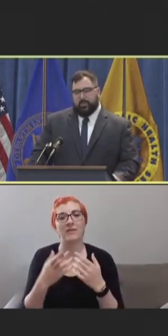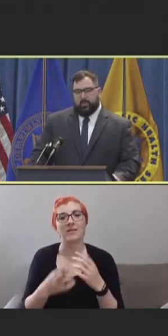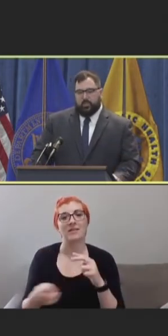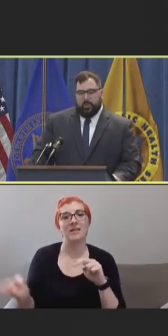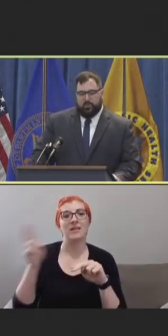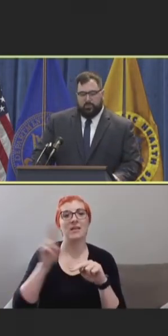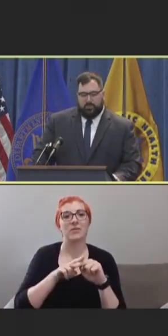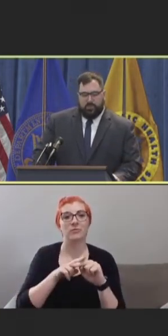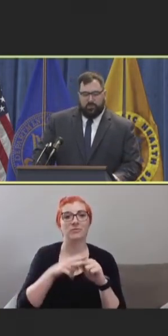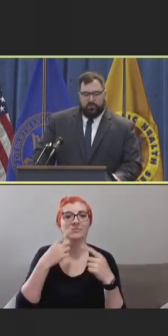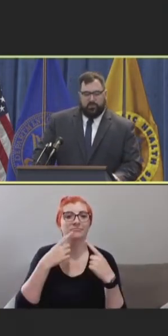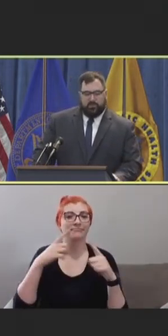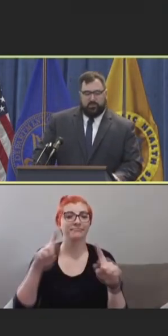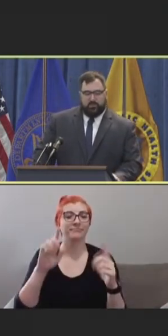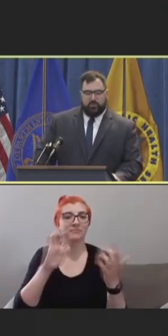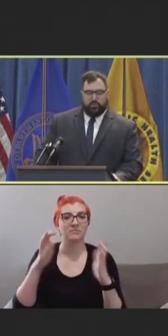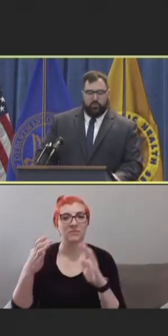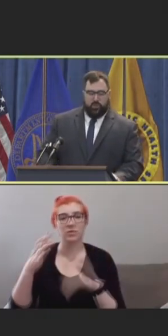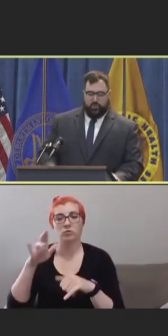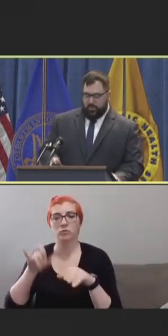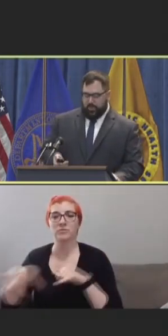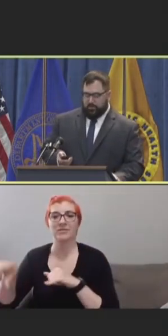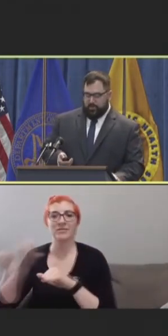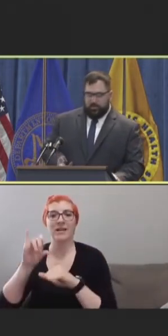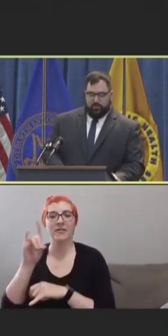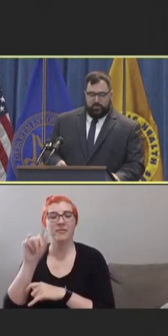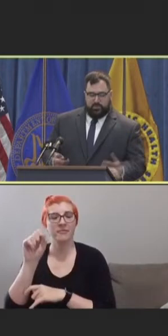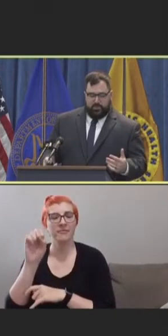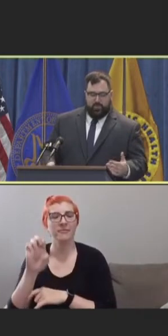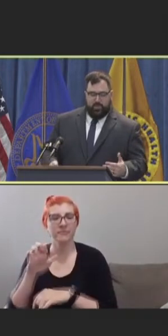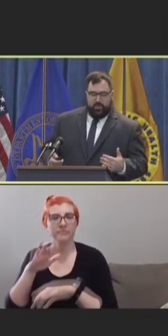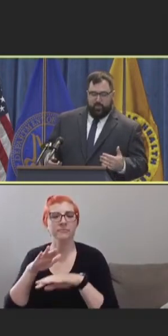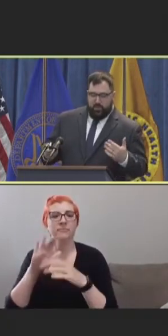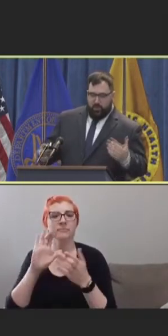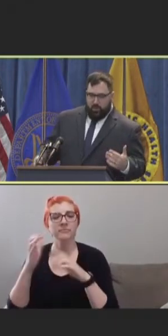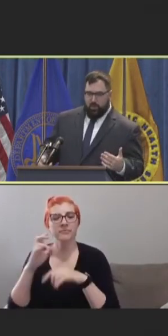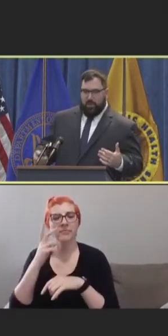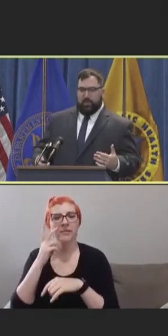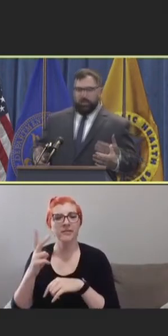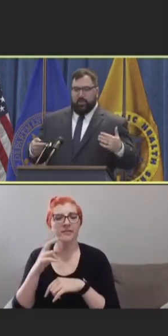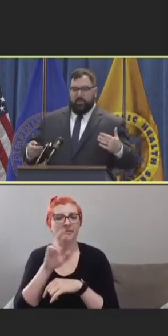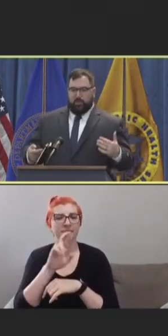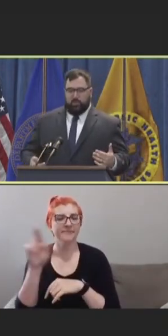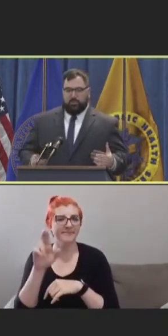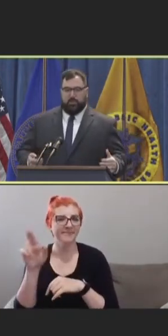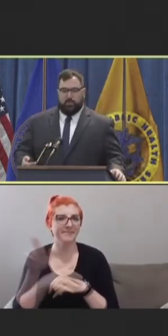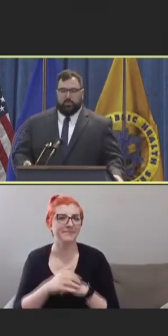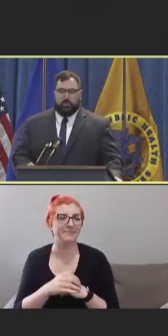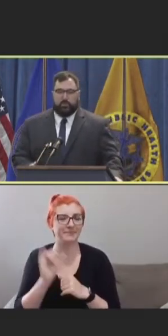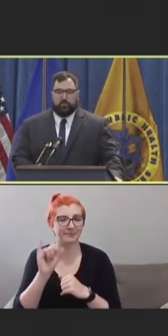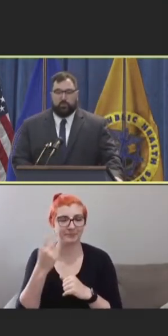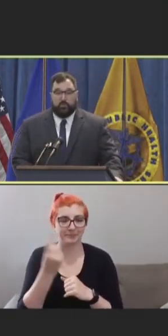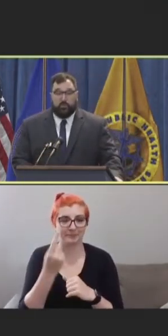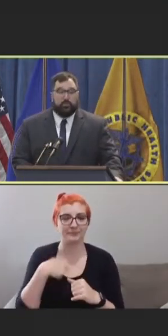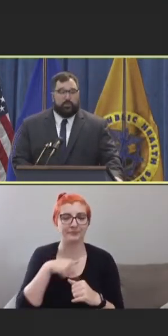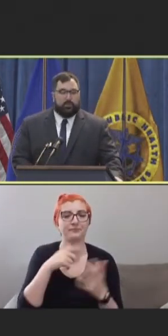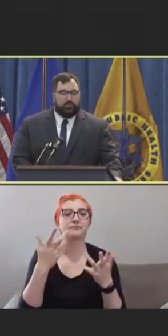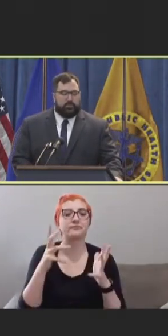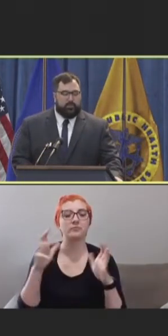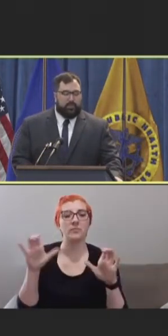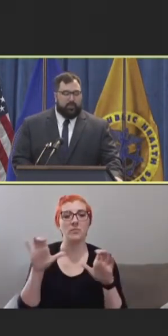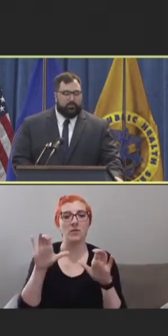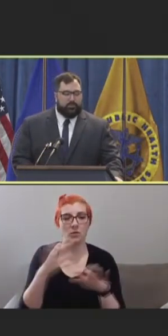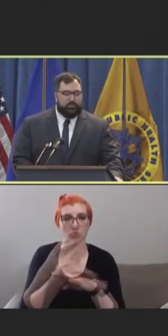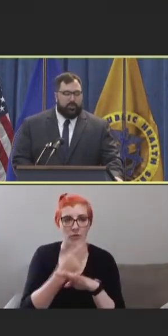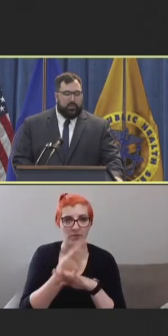efficacy compared to standard dose vaccines shown on the right. So this is something that we are already using and doing to good effect to